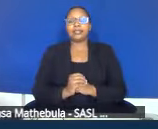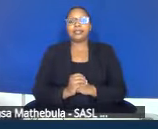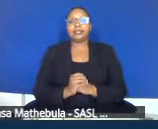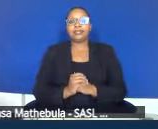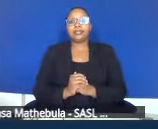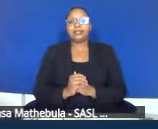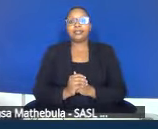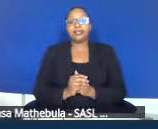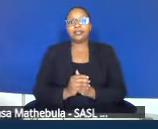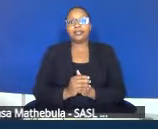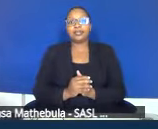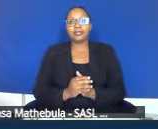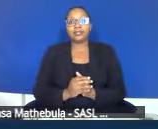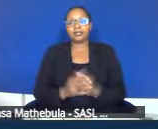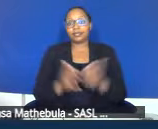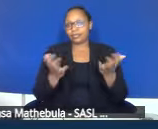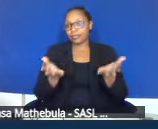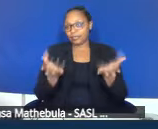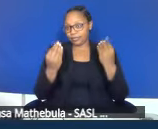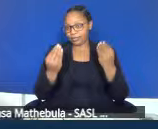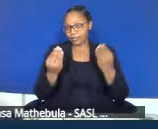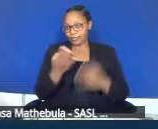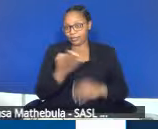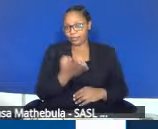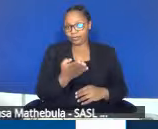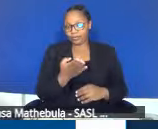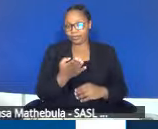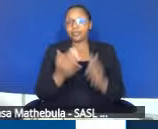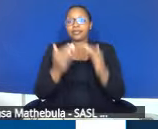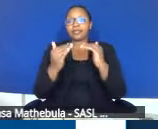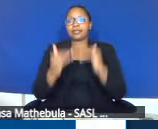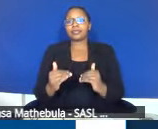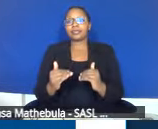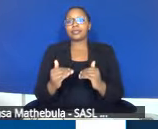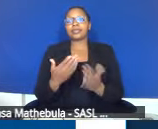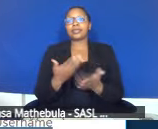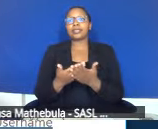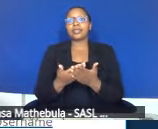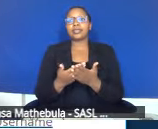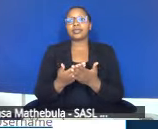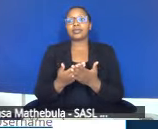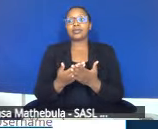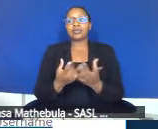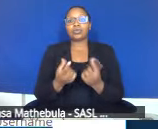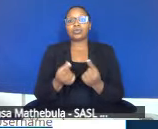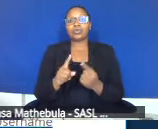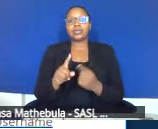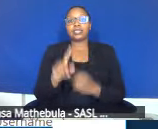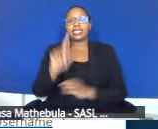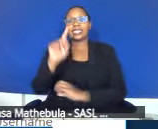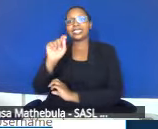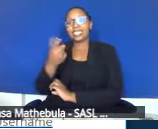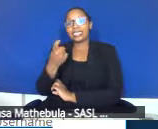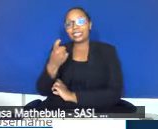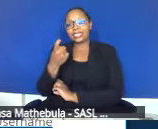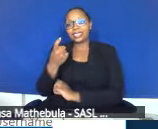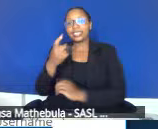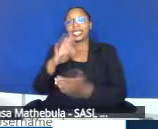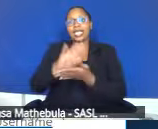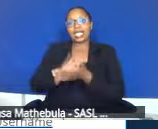Come on, there we go. Then we go to tax and disability.